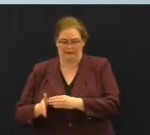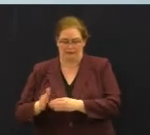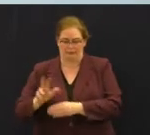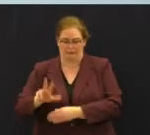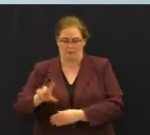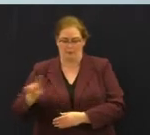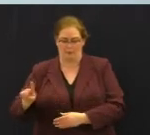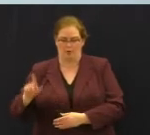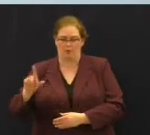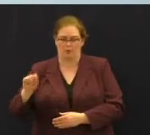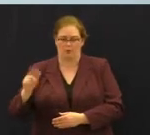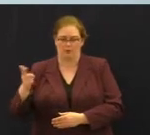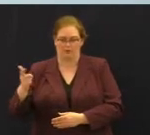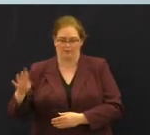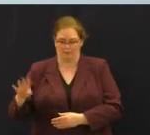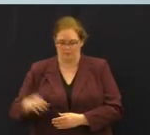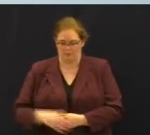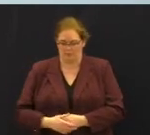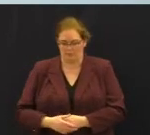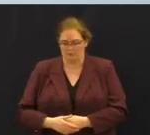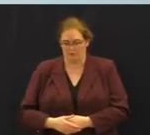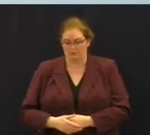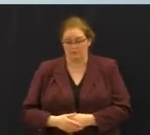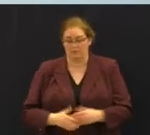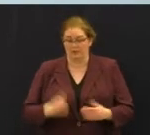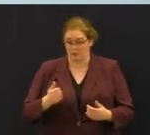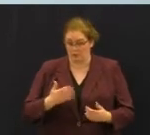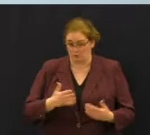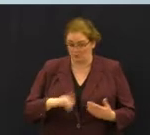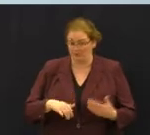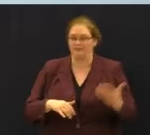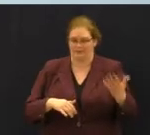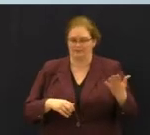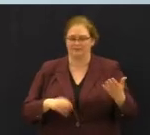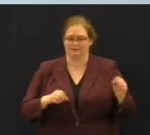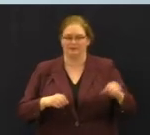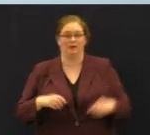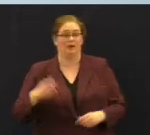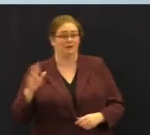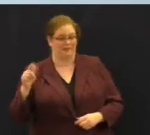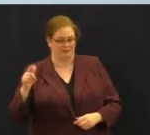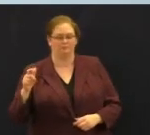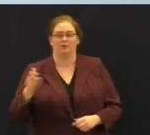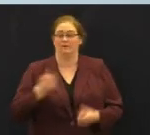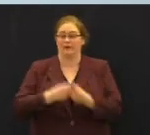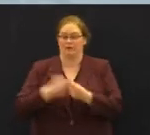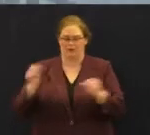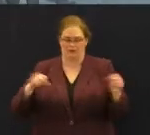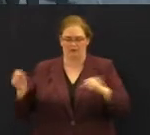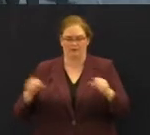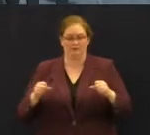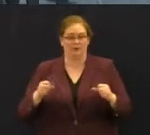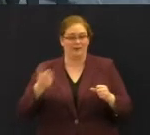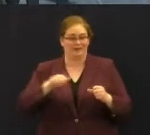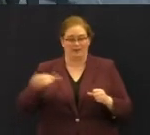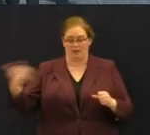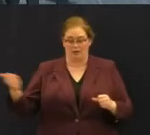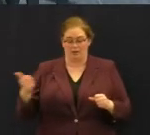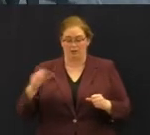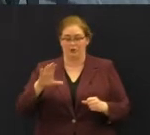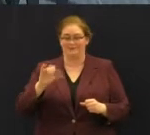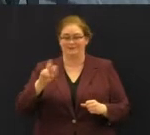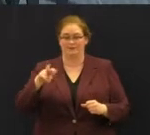3/1/2024. Okay. Is that in form of a motion? I'm sorry, yes. For a second? Second. All in favor? Aye. Aye. And are there any other